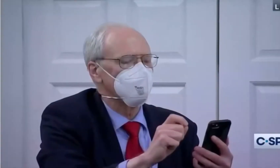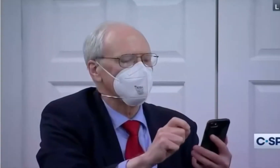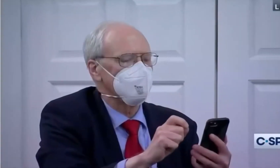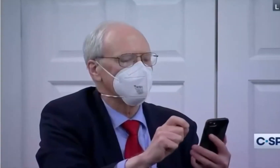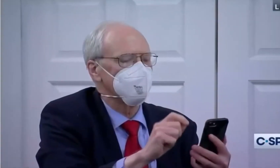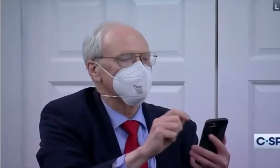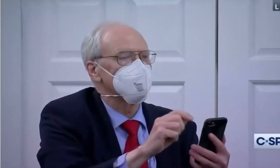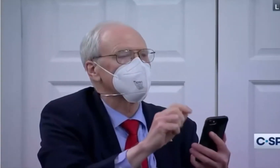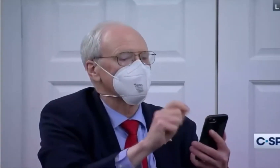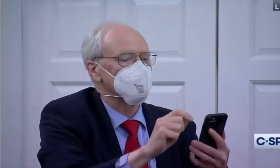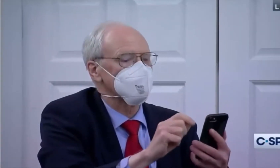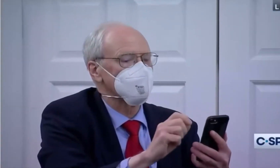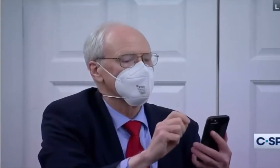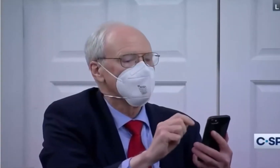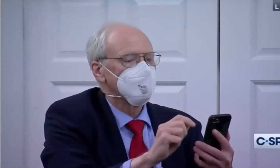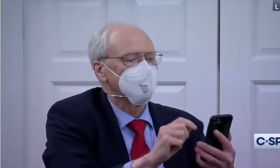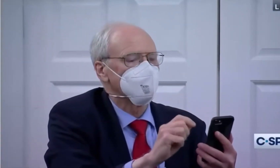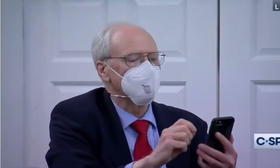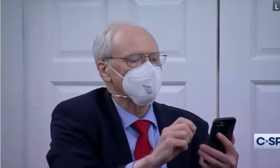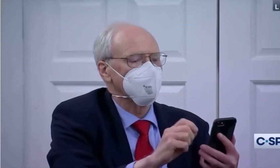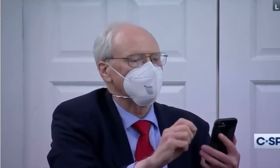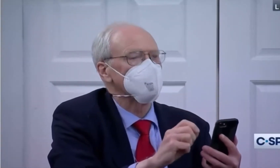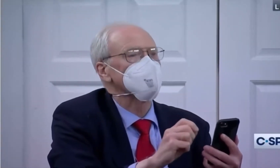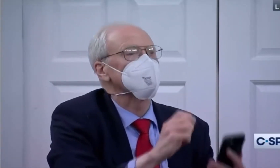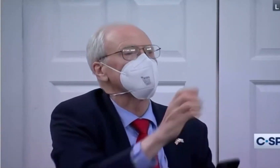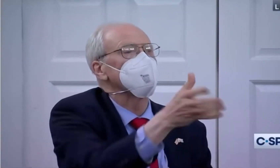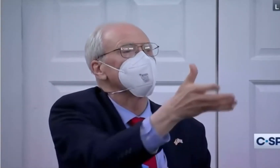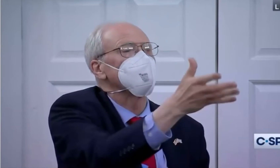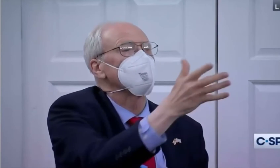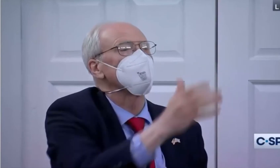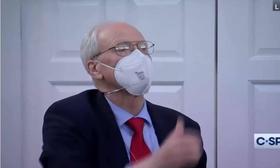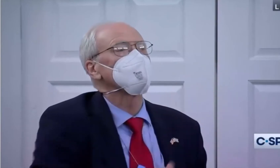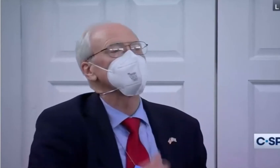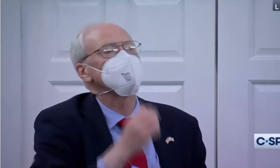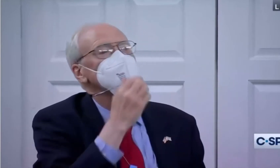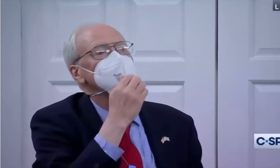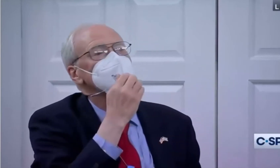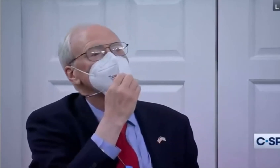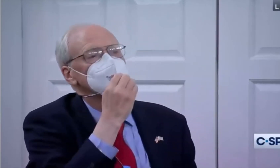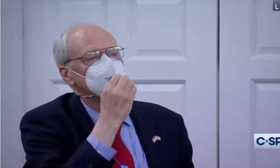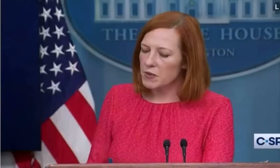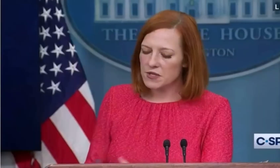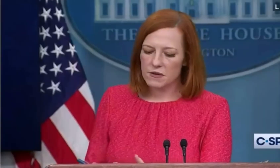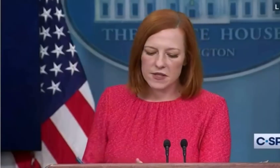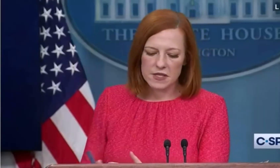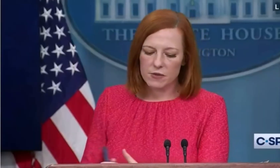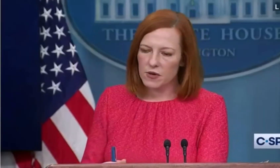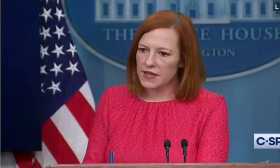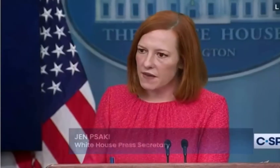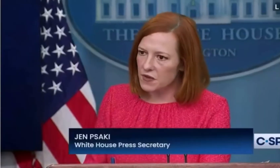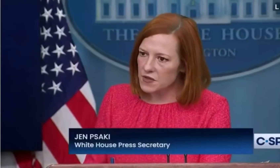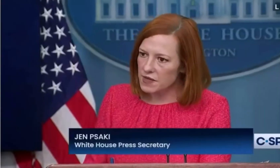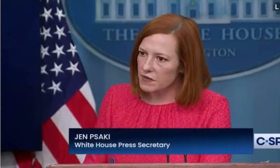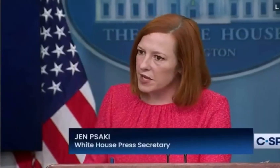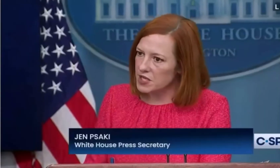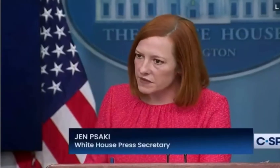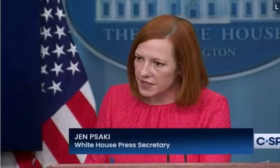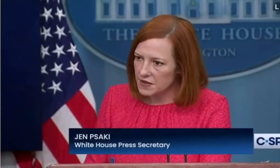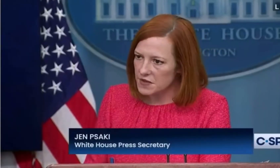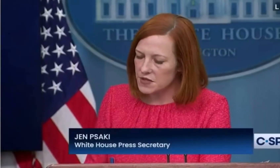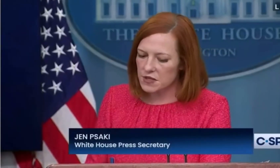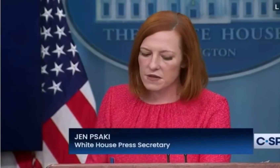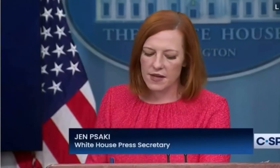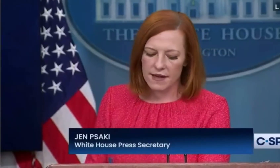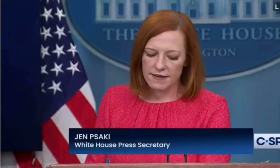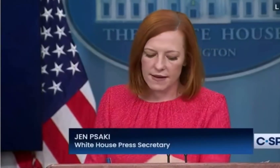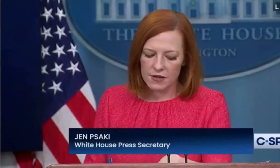as mediator in this Russia-Ukraine crisis? And I have a follow-up question. Okay. Well, we certainly support the efforts of a range of